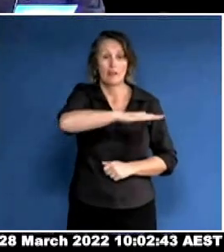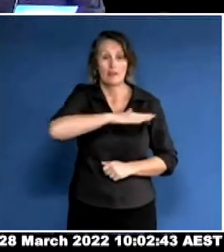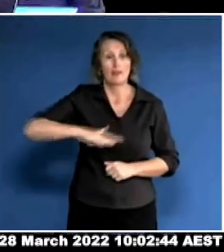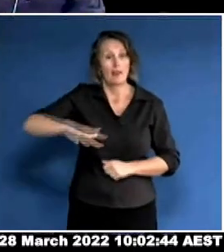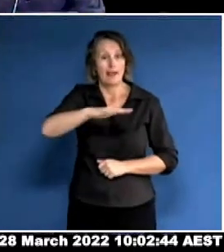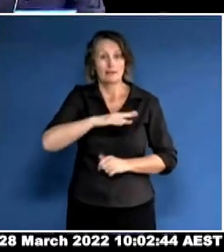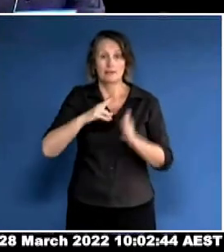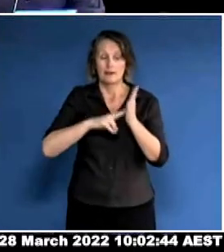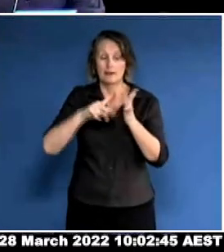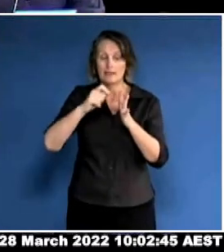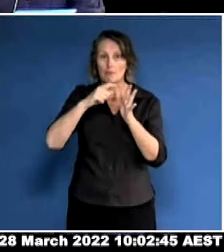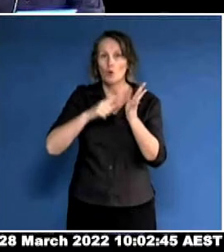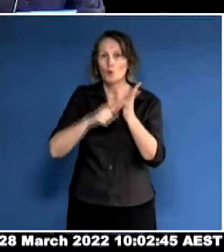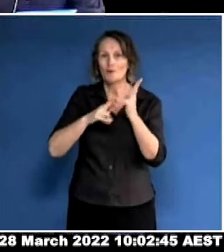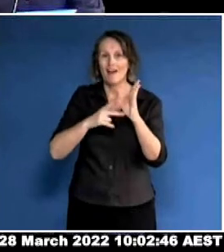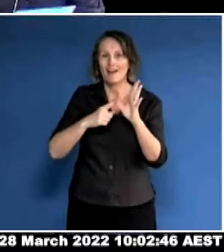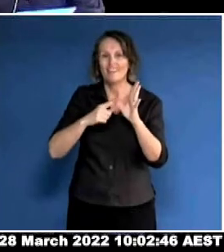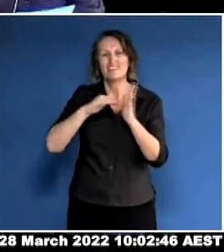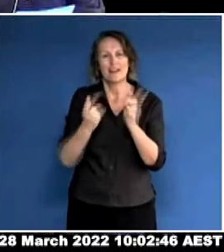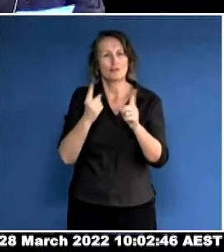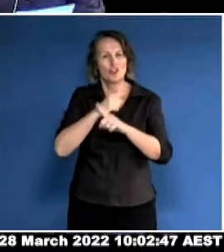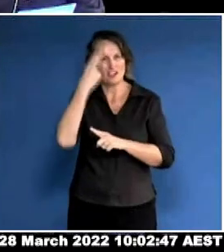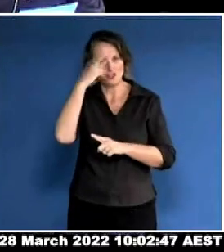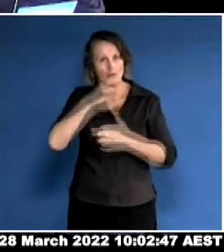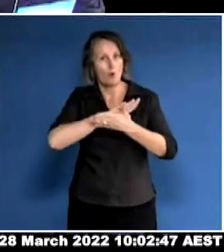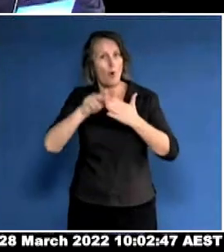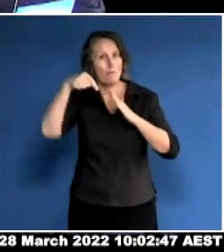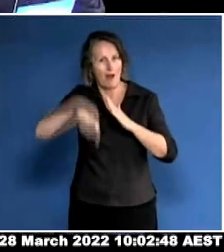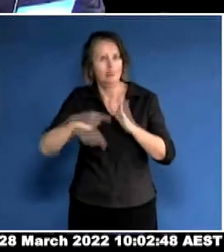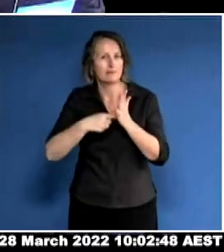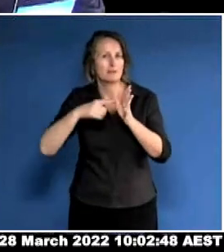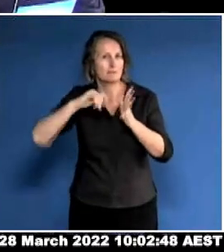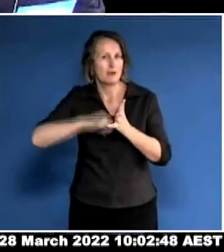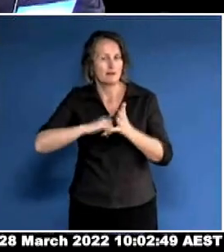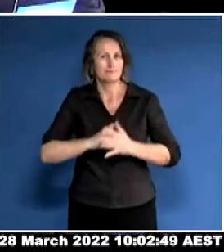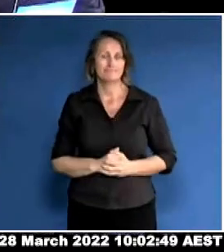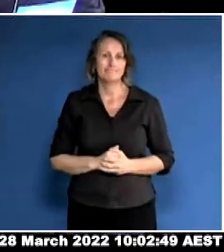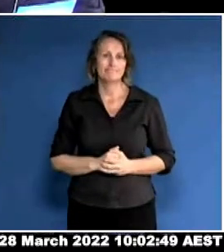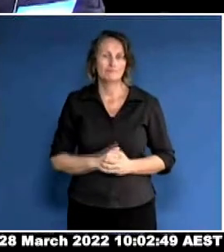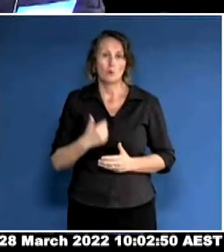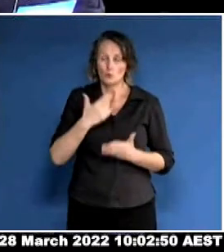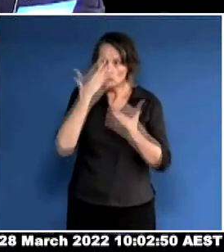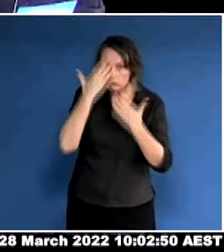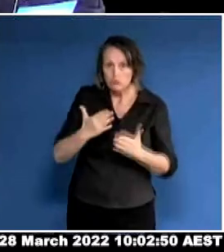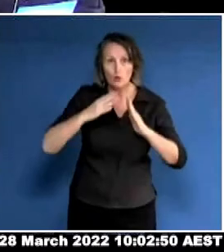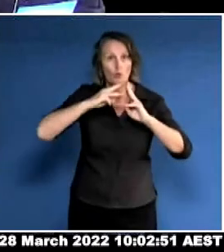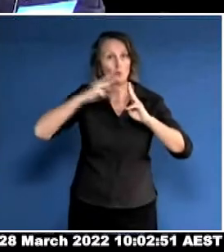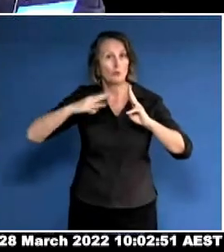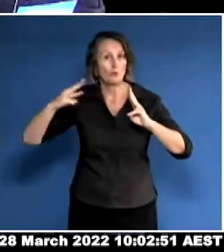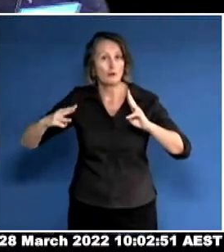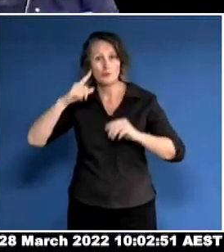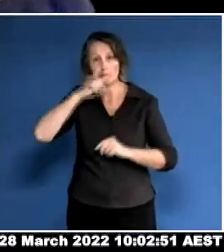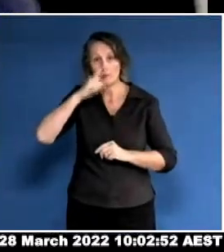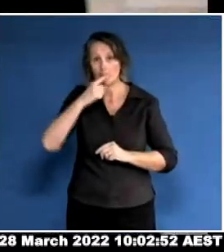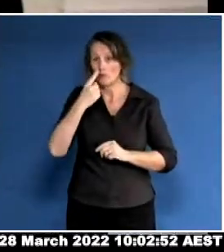of Hobart, is now located. We recognise the Wurundjeri people of the Kulin Nation, where the city of